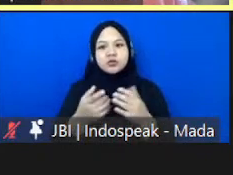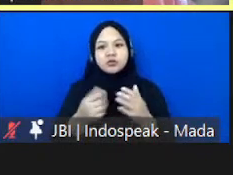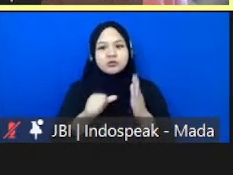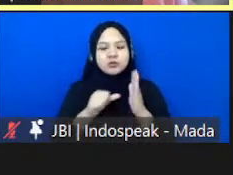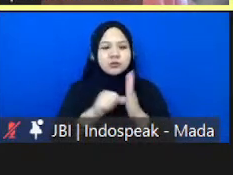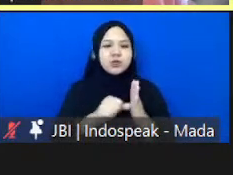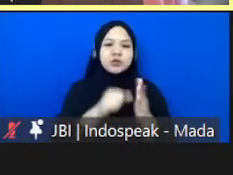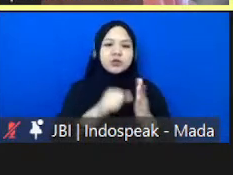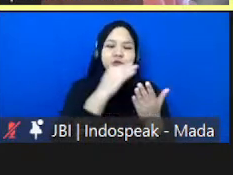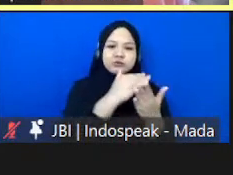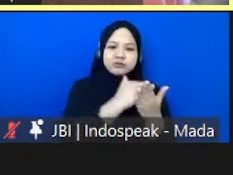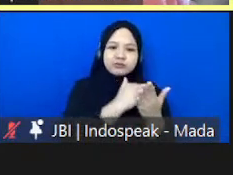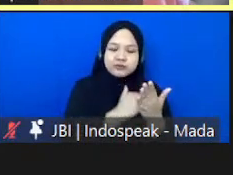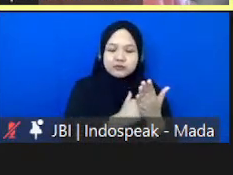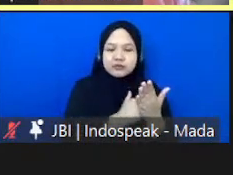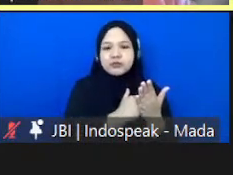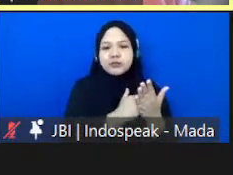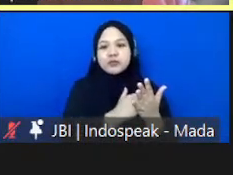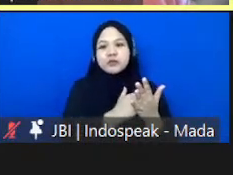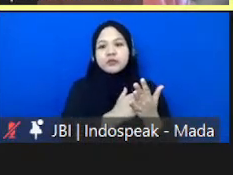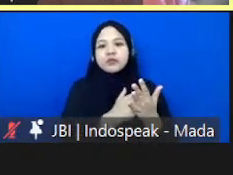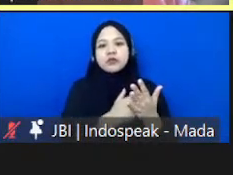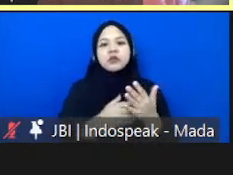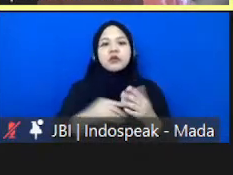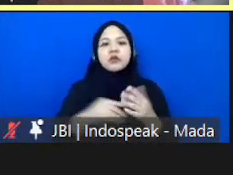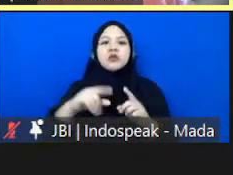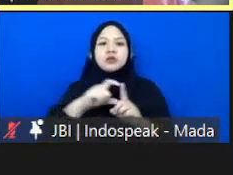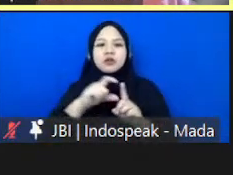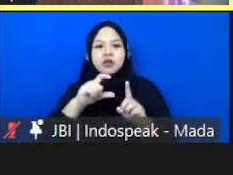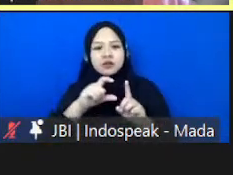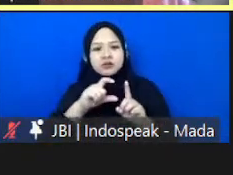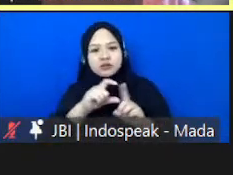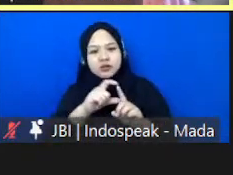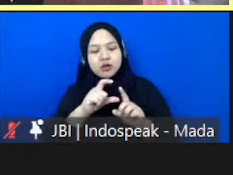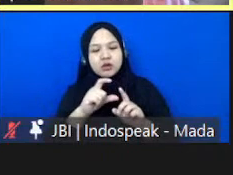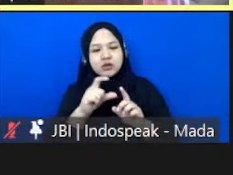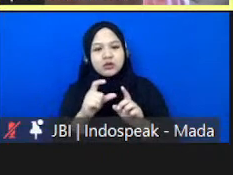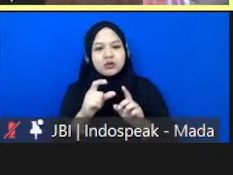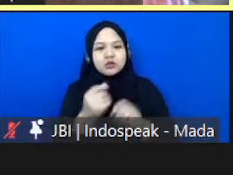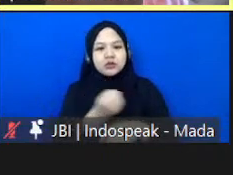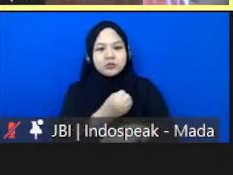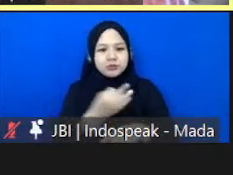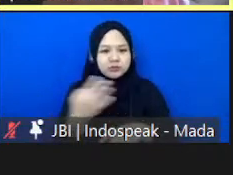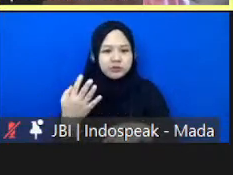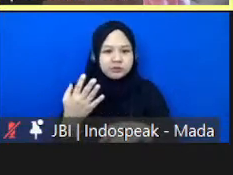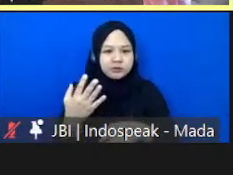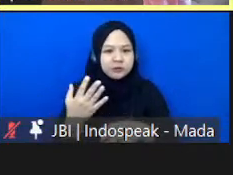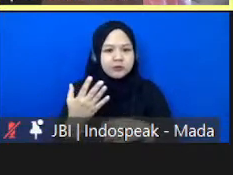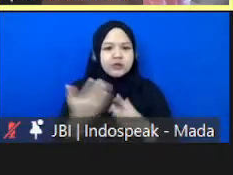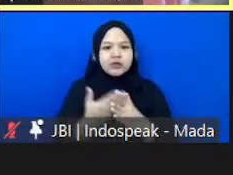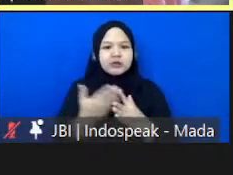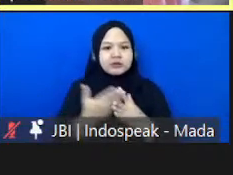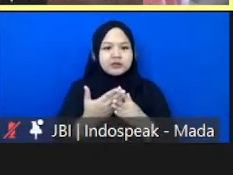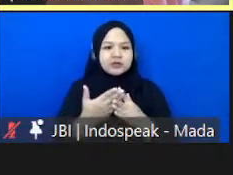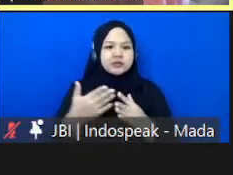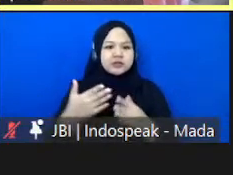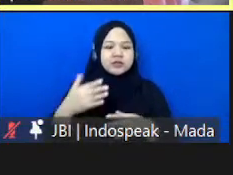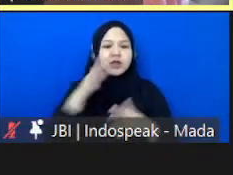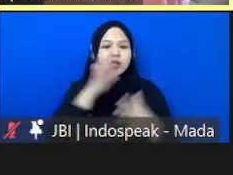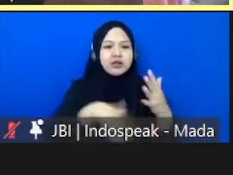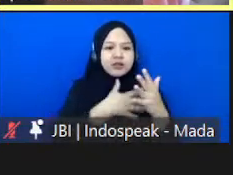policy. I won't go into detail on the nature of those actors, interests and agendas, other than to note